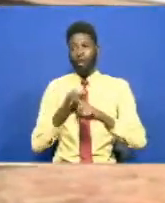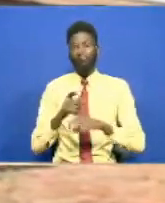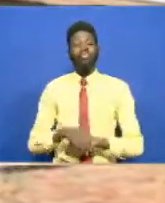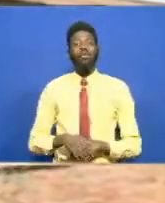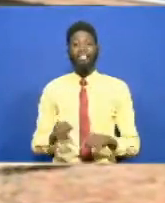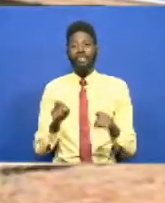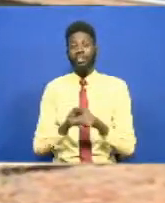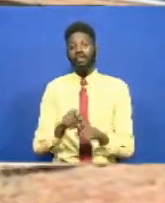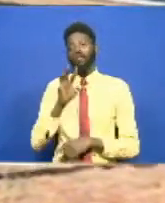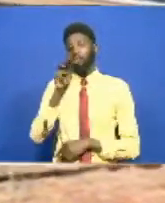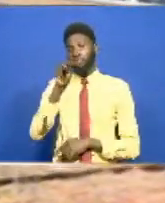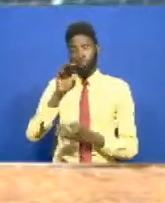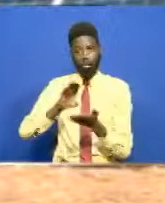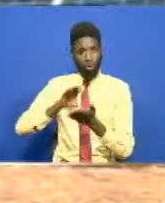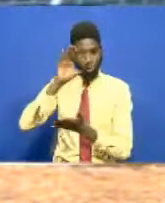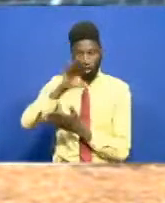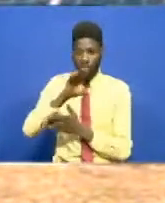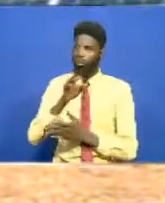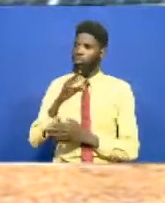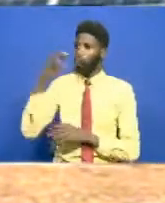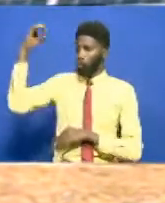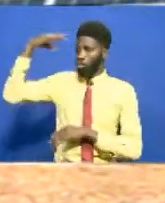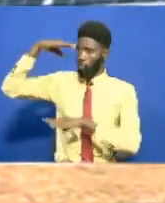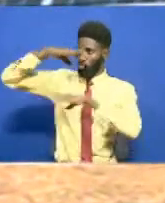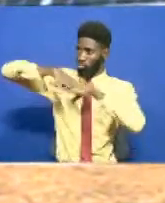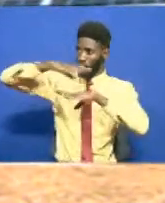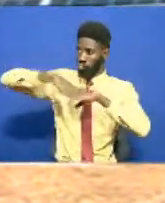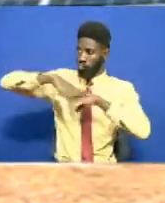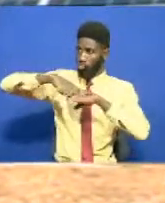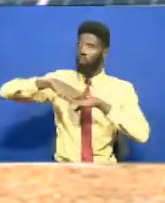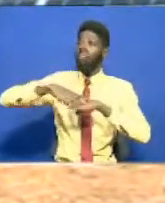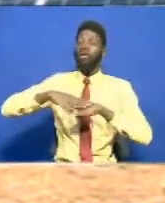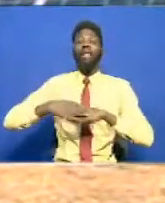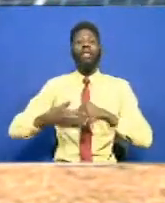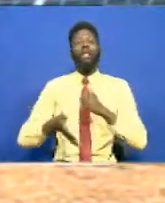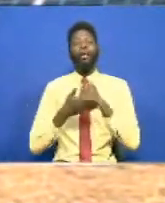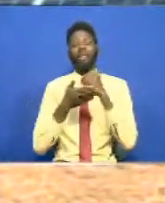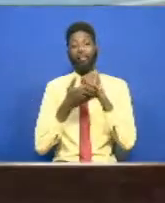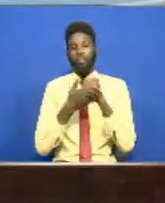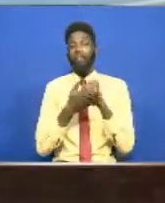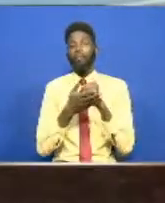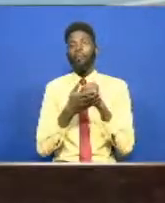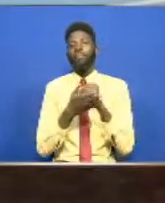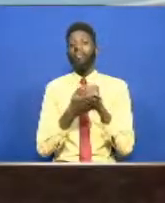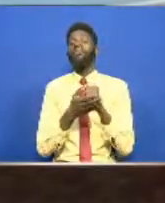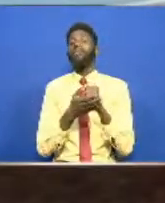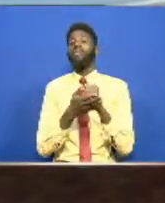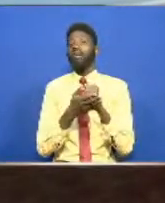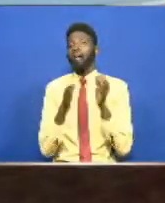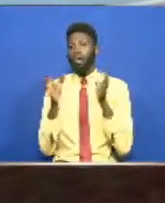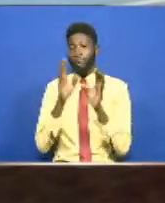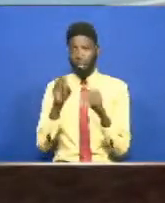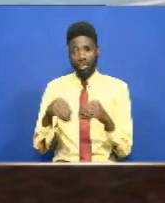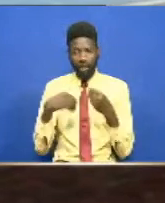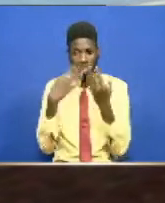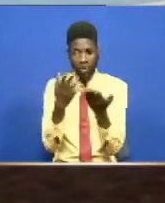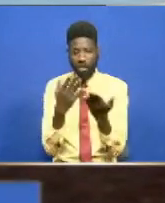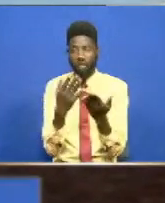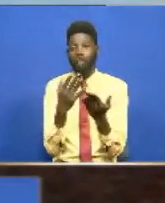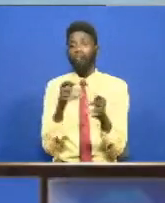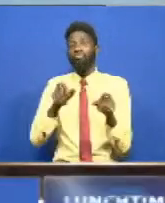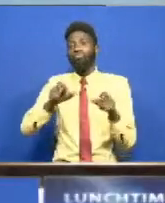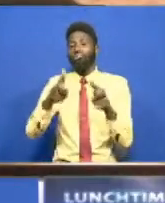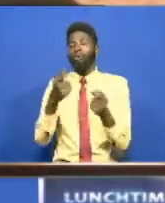energy, solar-integrated appliances, Raj Ushanga House, among other companies, to supply solar-powered cookers to five counties of